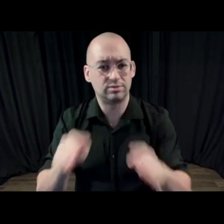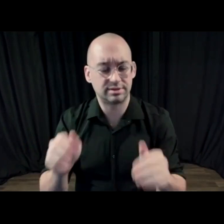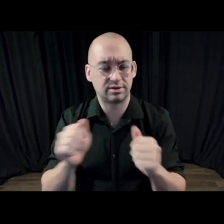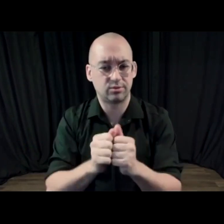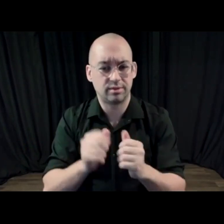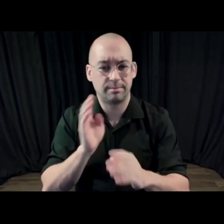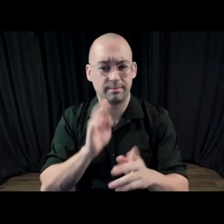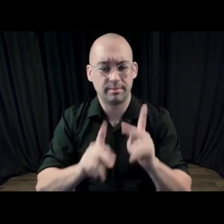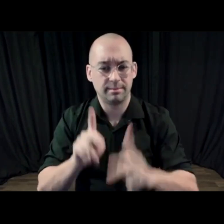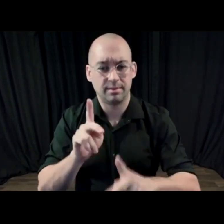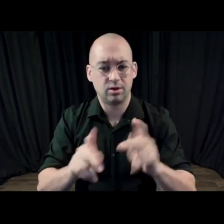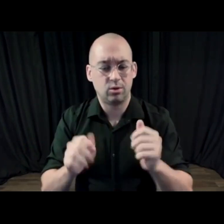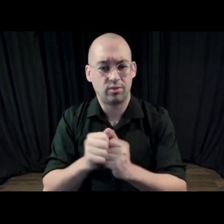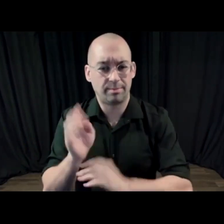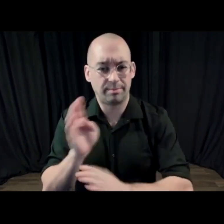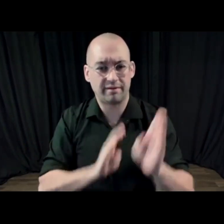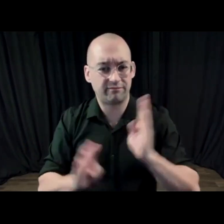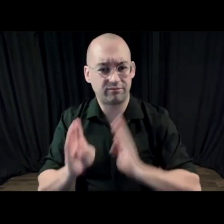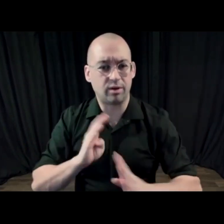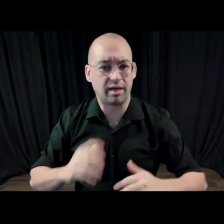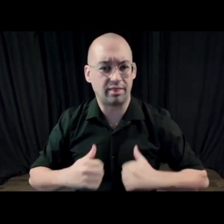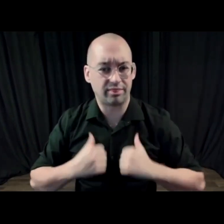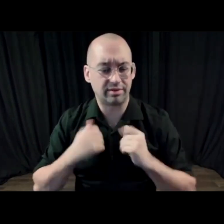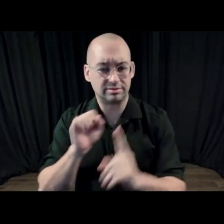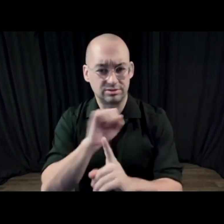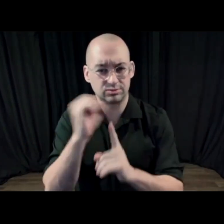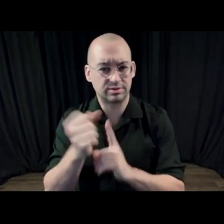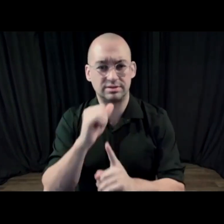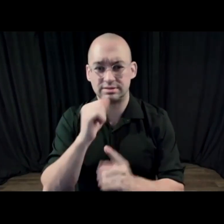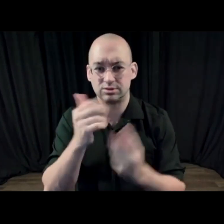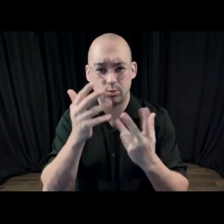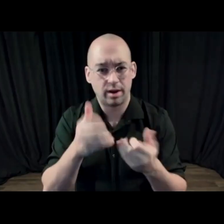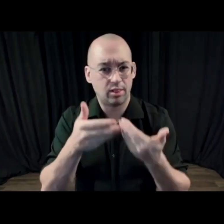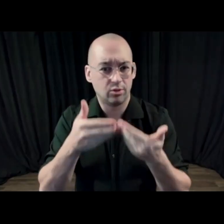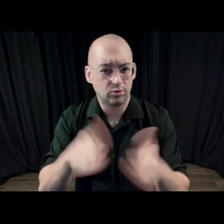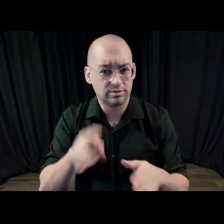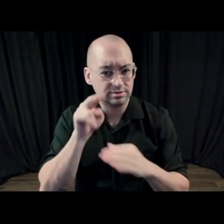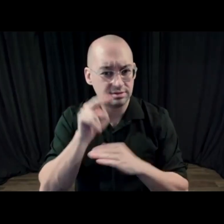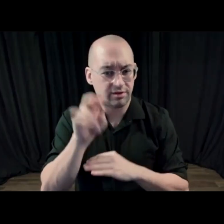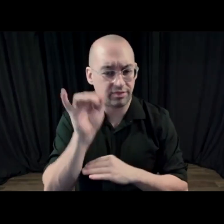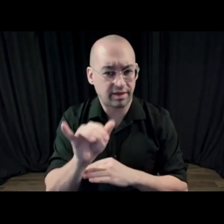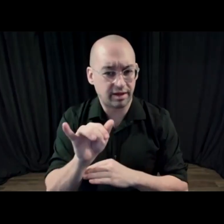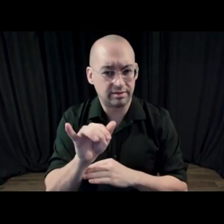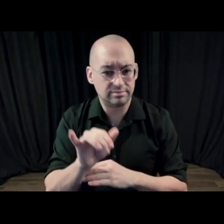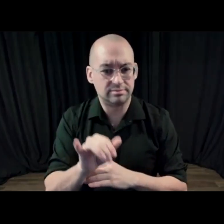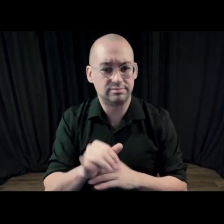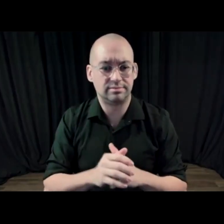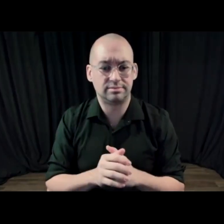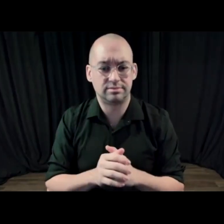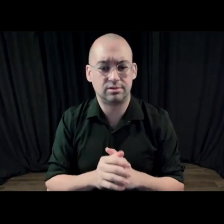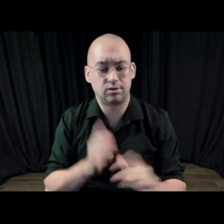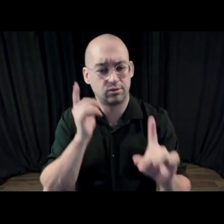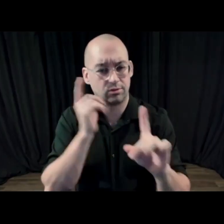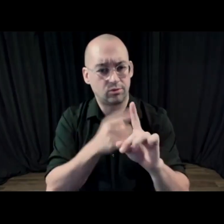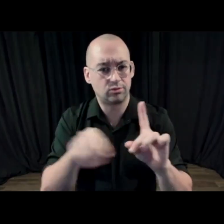health conditions. So we don't want to lose sight of that in our conversations about behavioral health. Goal 2